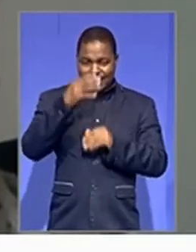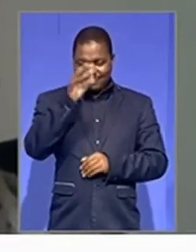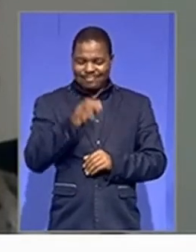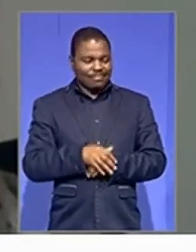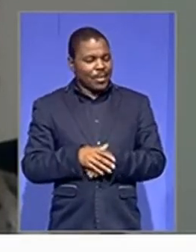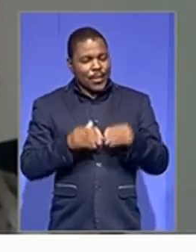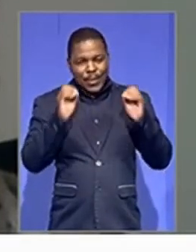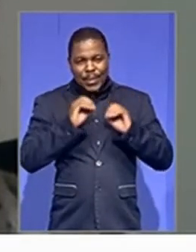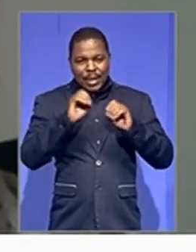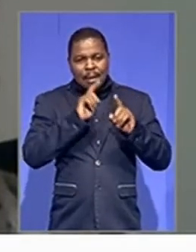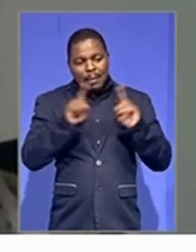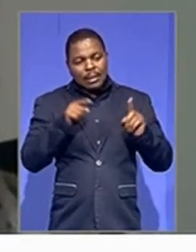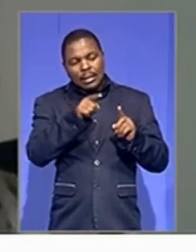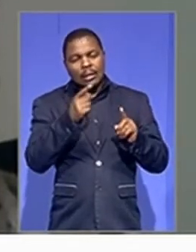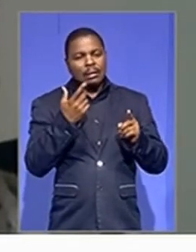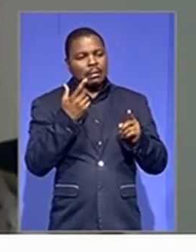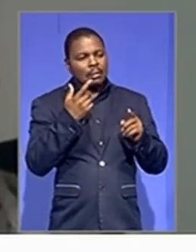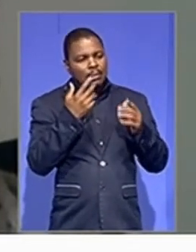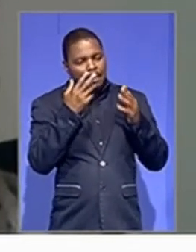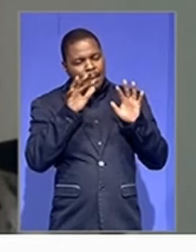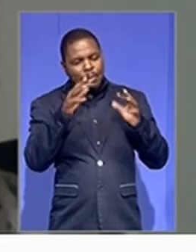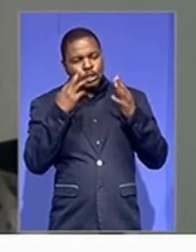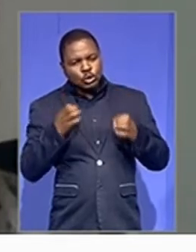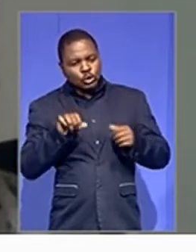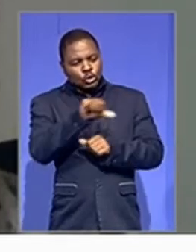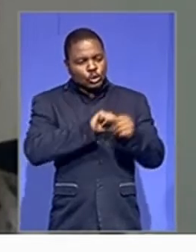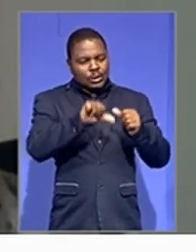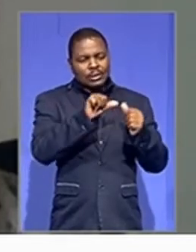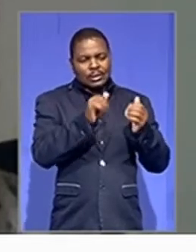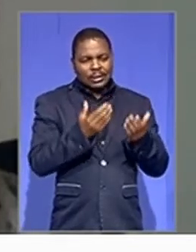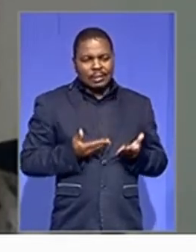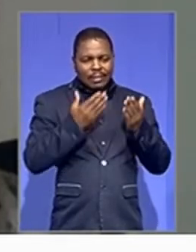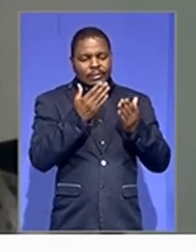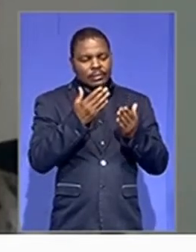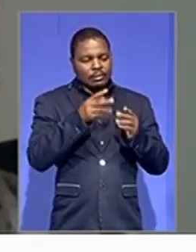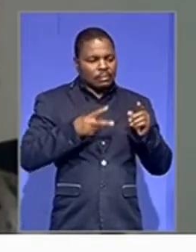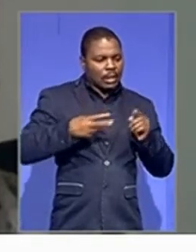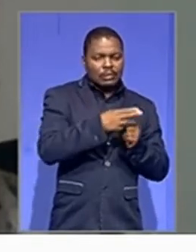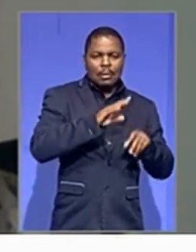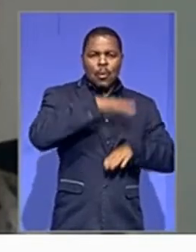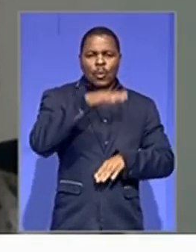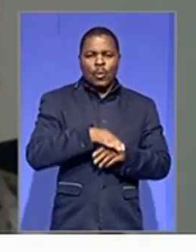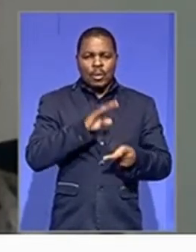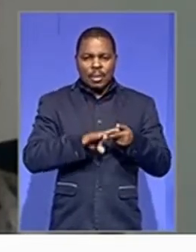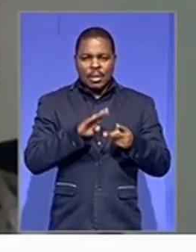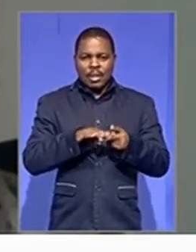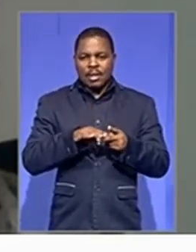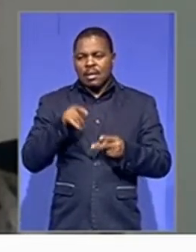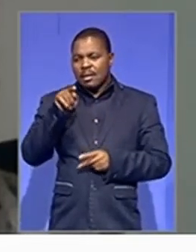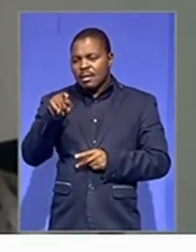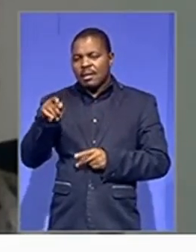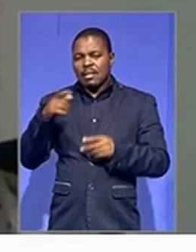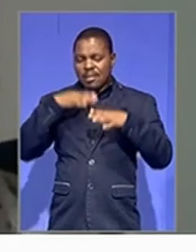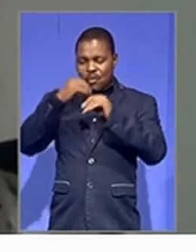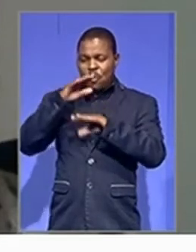further cuts to already pitiful public resources for social services. It entrenches the interests of corporate,